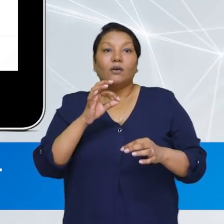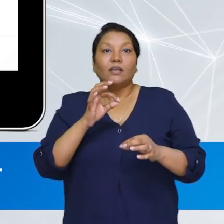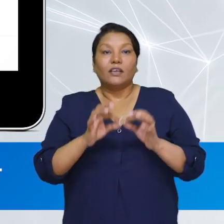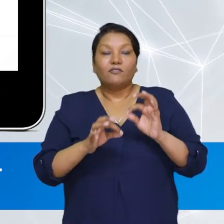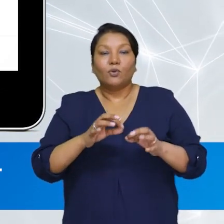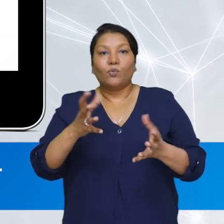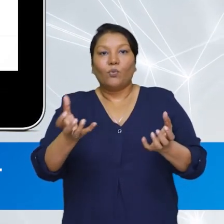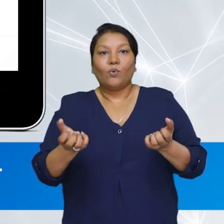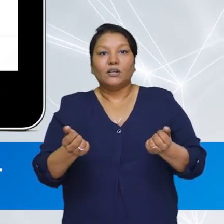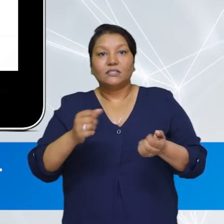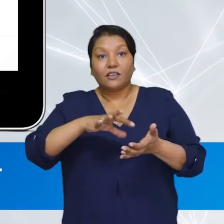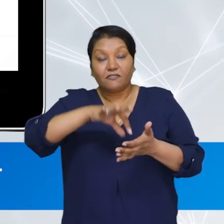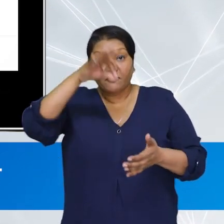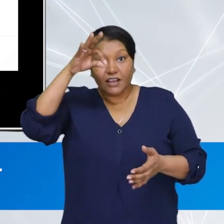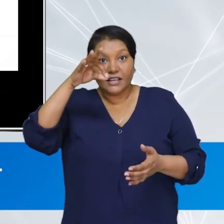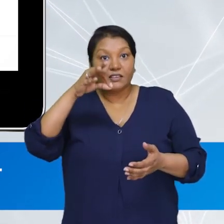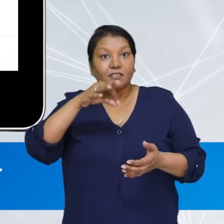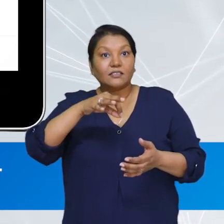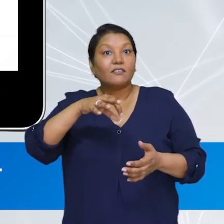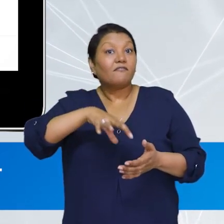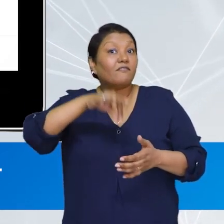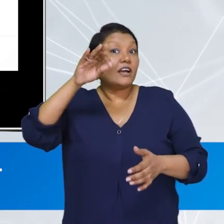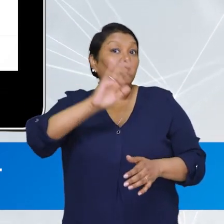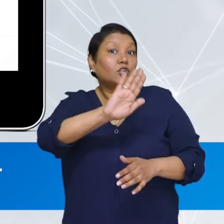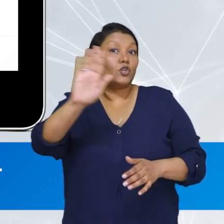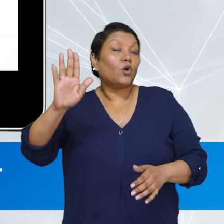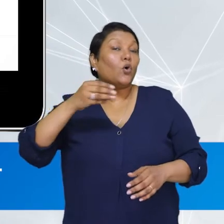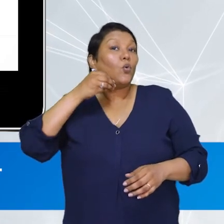access your assignments, click on the Classwork tab.